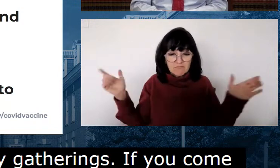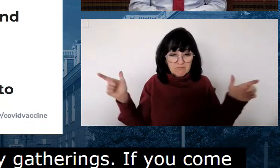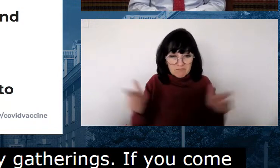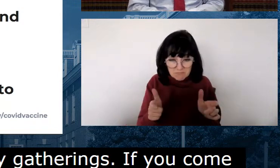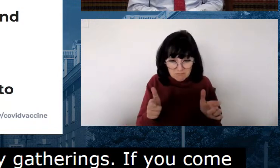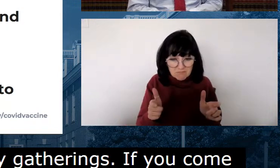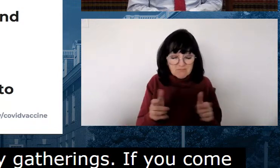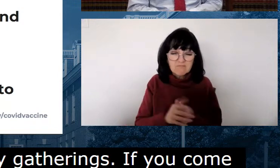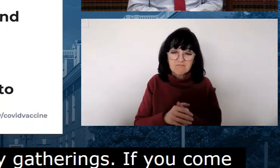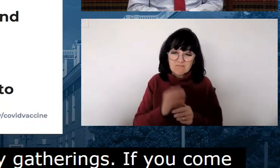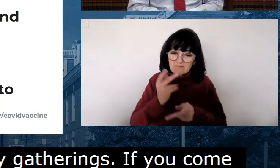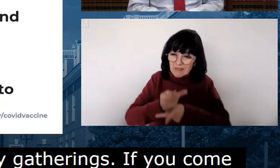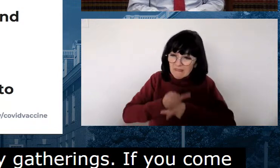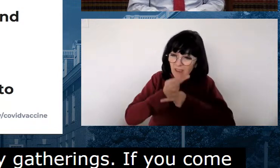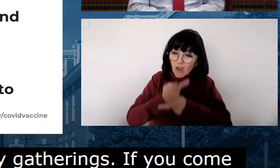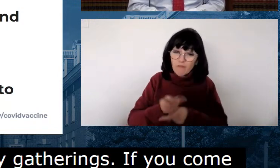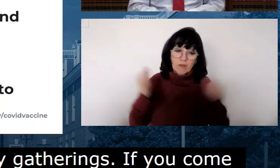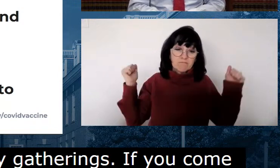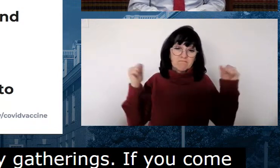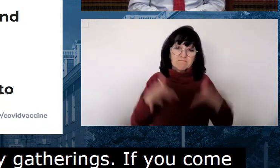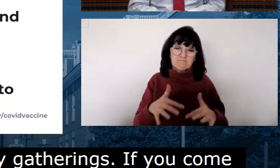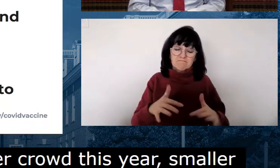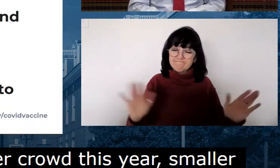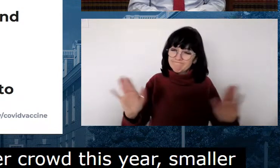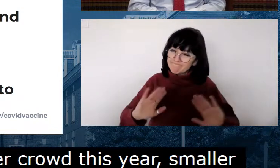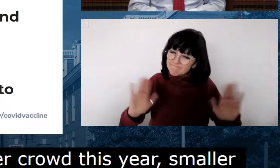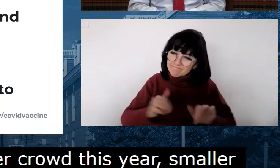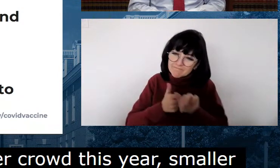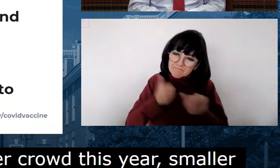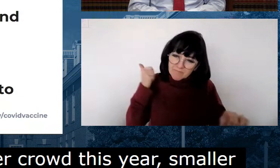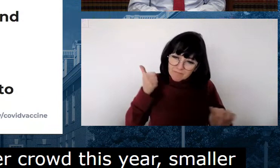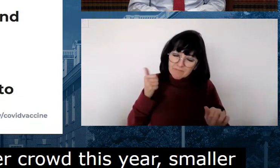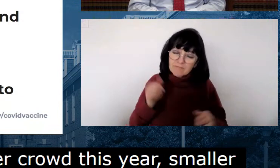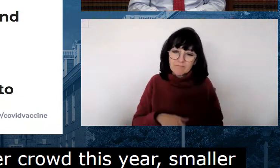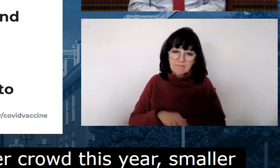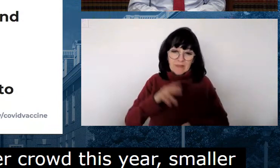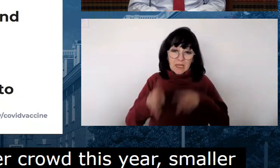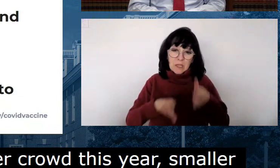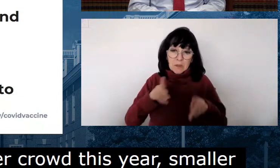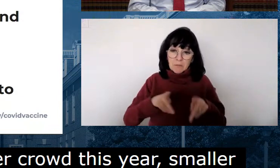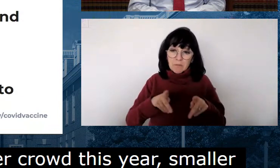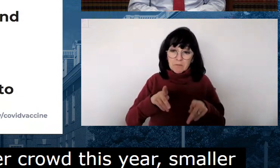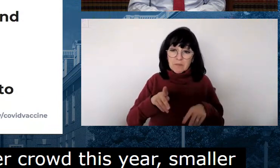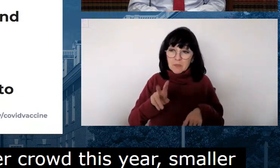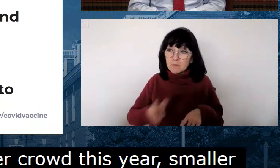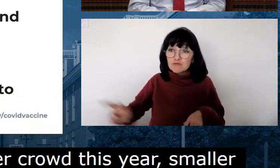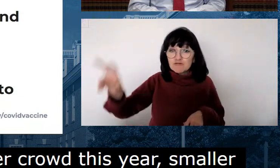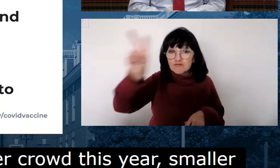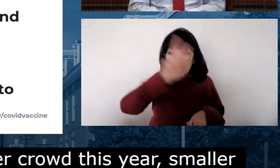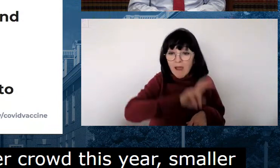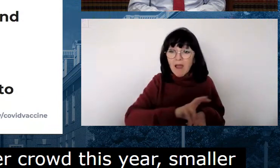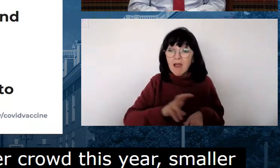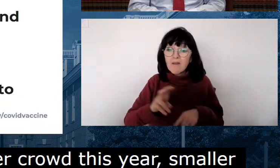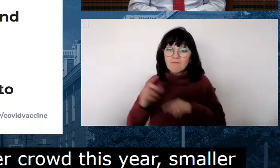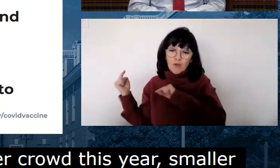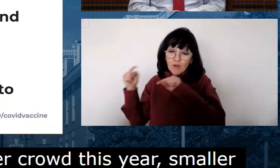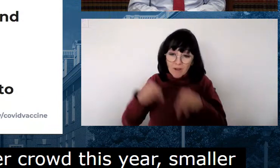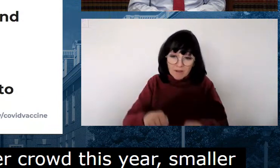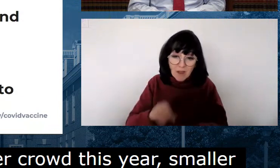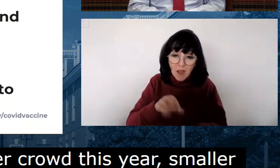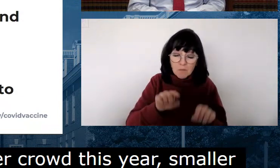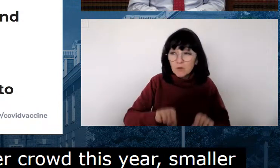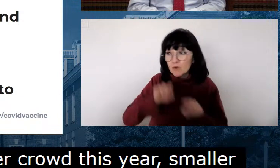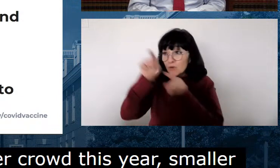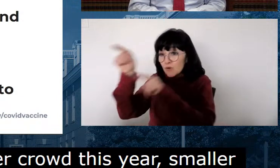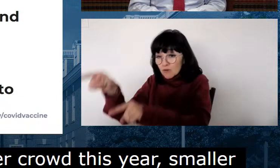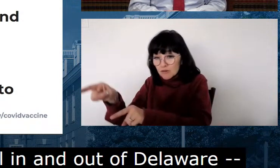careful as people travel in and out of Delaware, as your relatives and all, make sure that they're vaccinated or getting tested